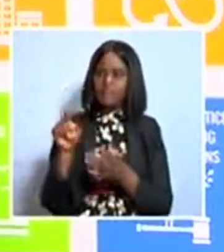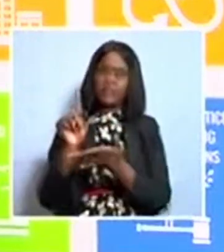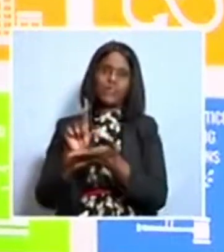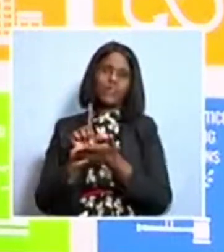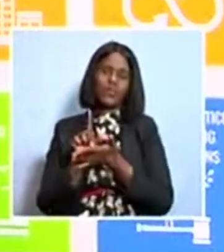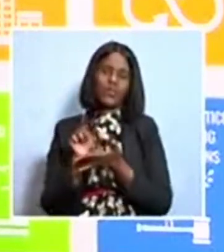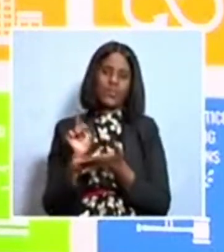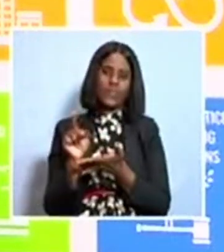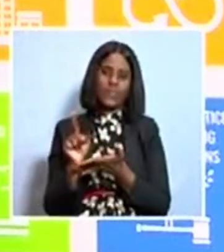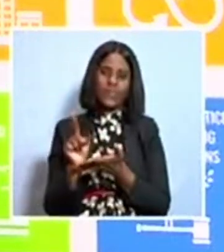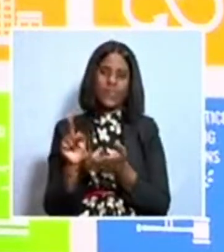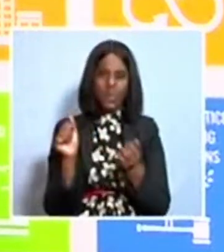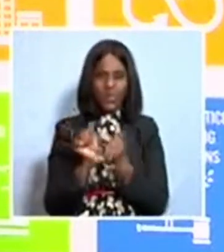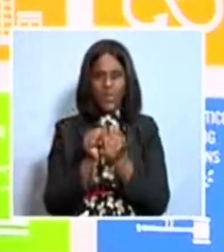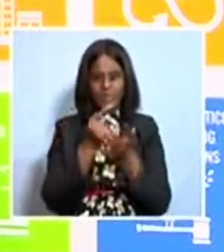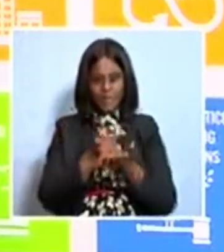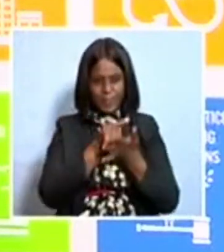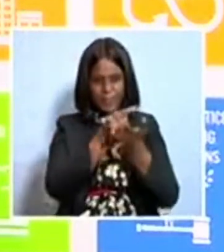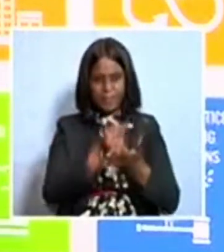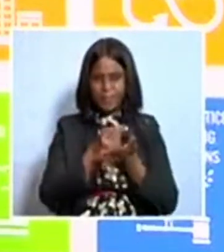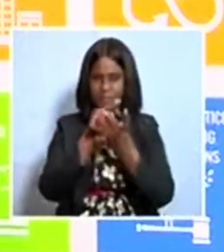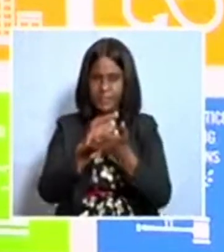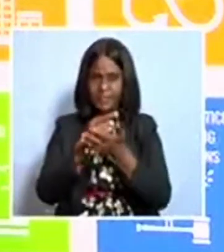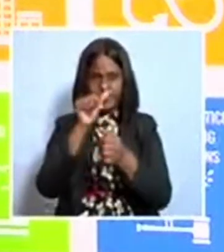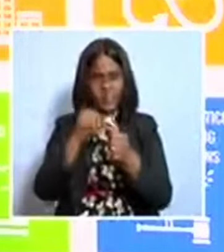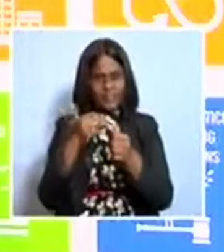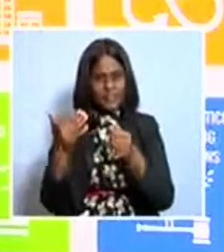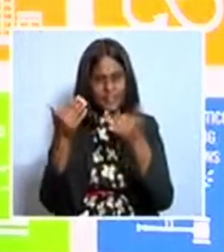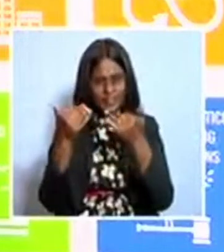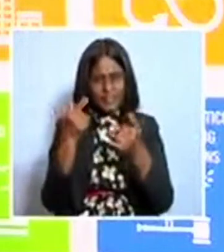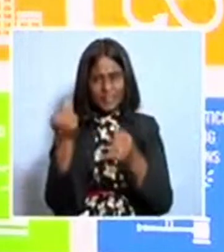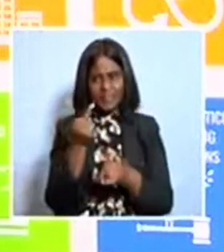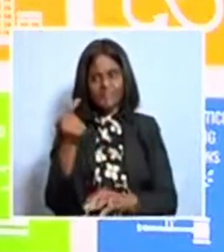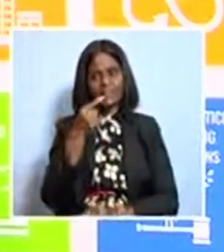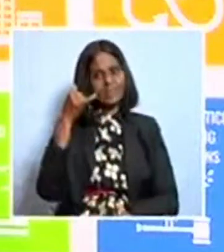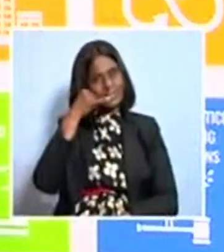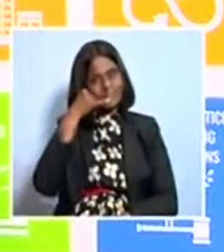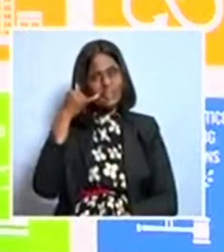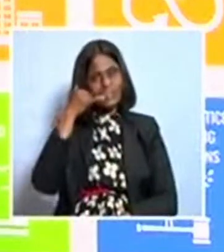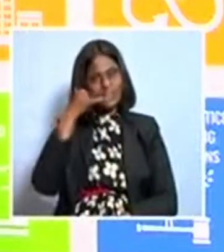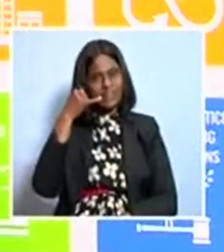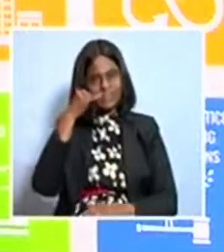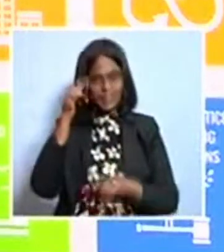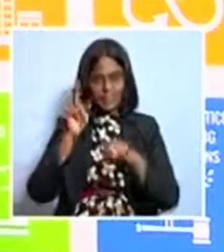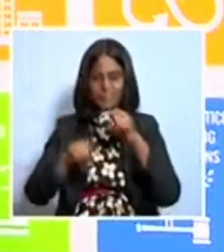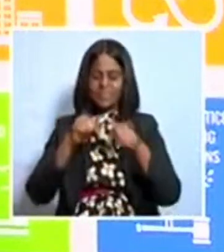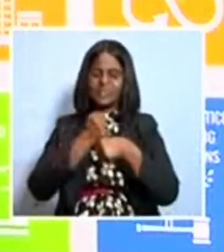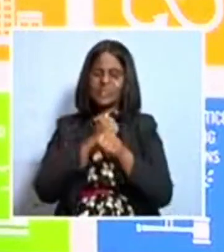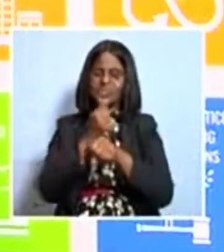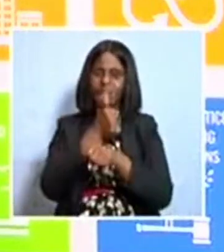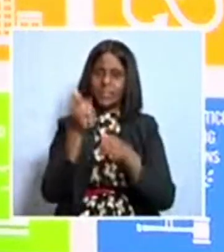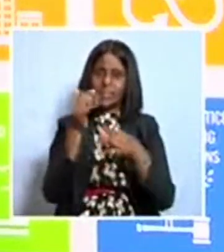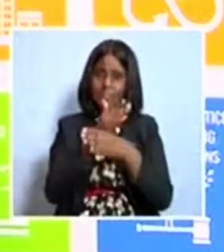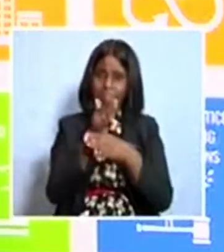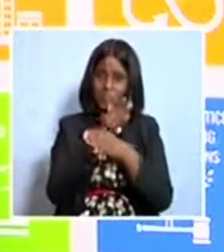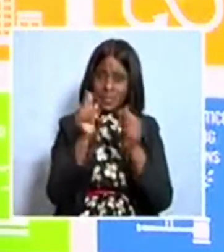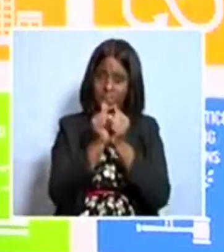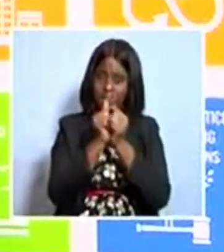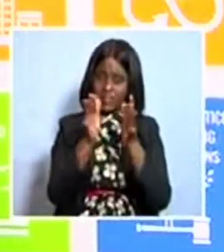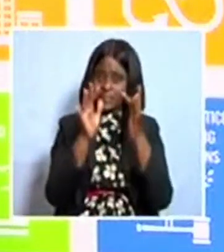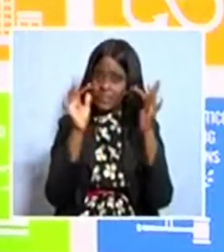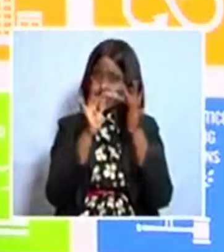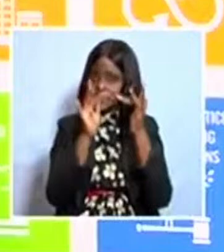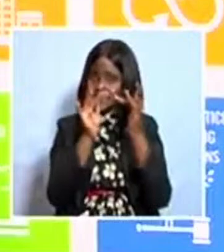and grants, everything is by the mobile phone. You cannot make any transaction without